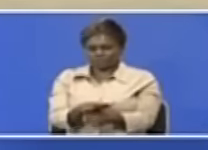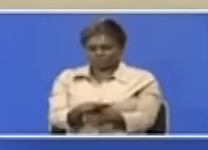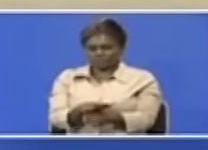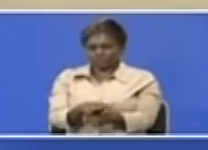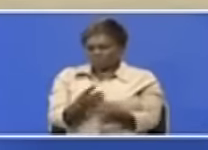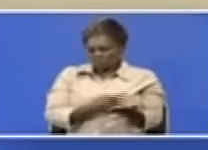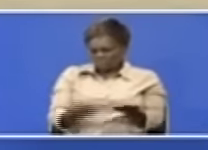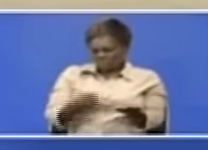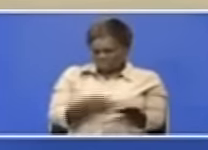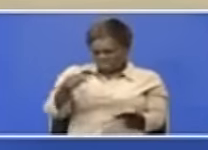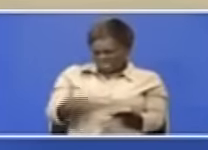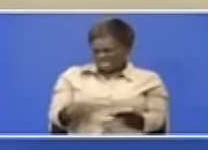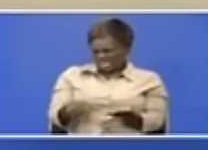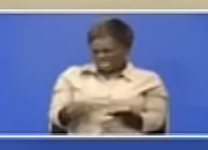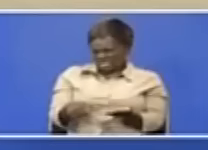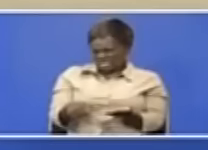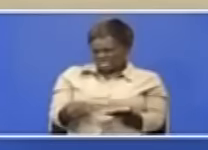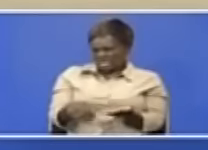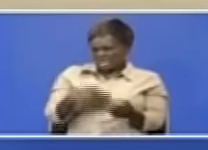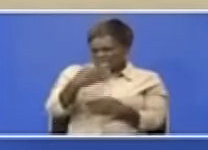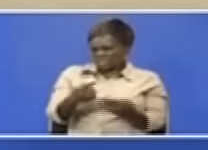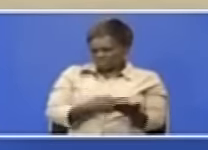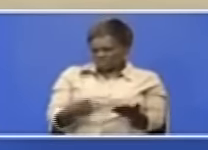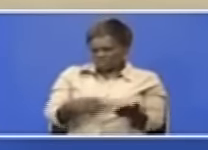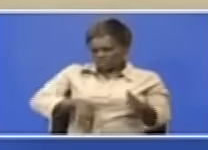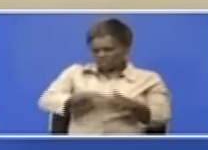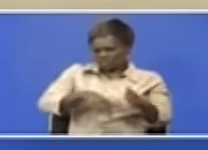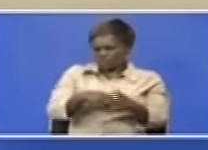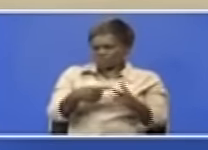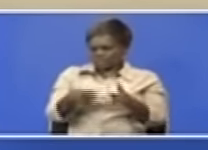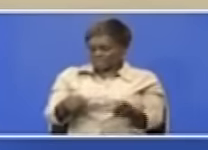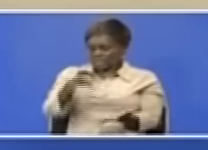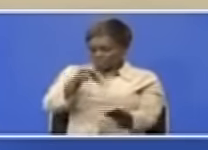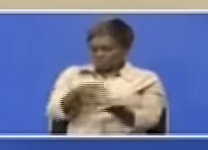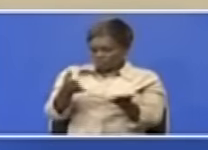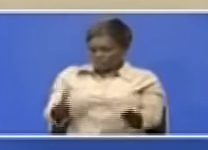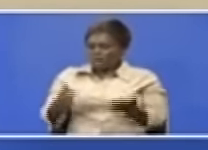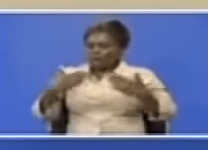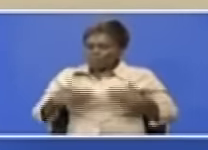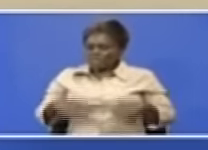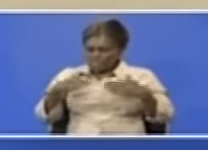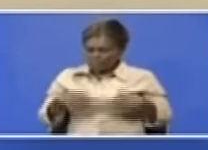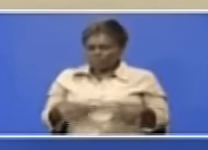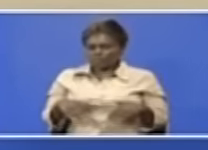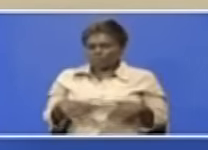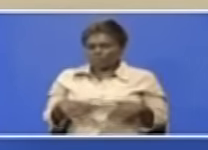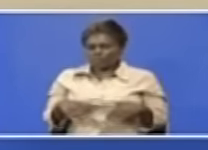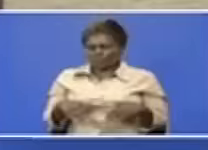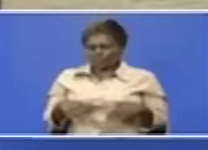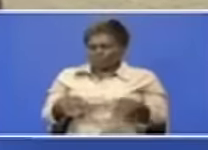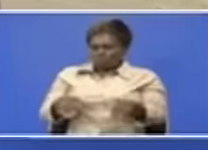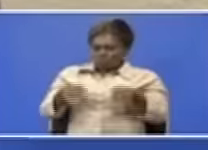Hii ni wiki jao ndio ligi inaanza, na mpaka sasa ukiangalia watu wanangojea wiki